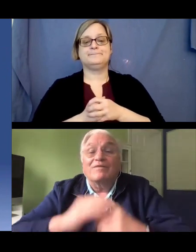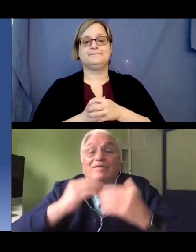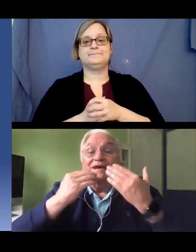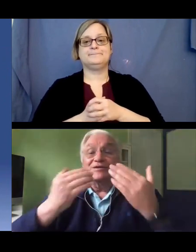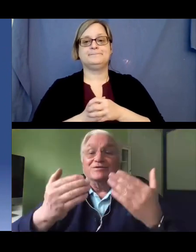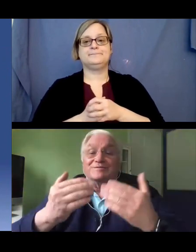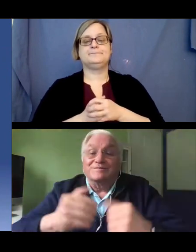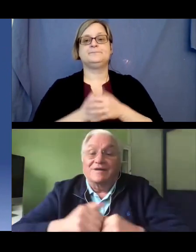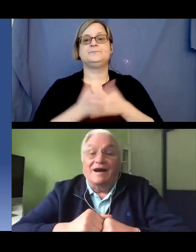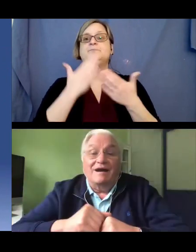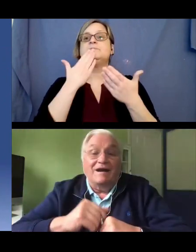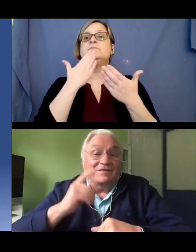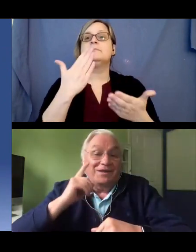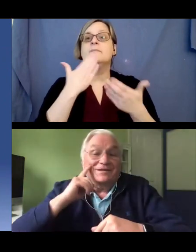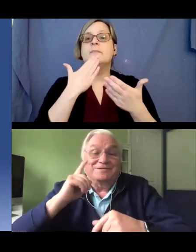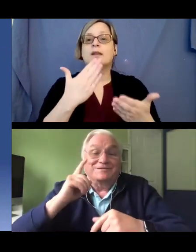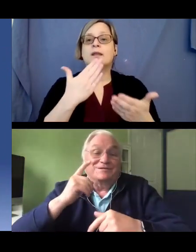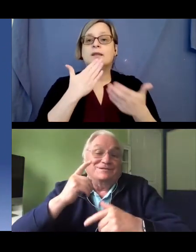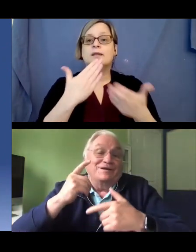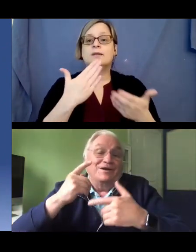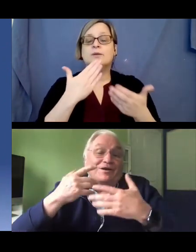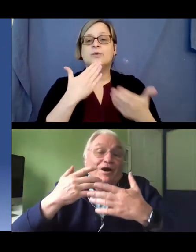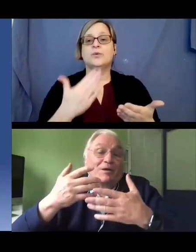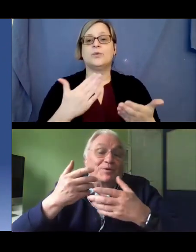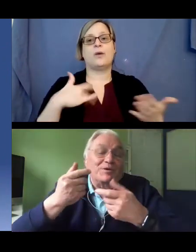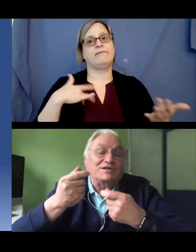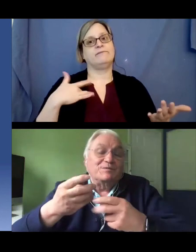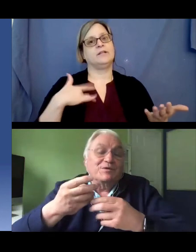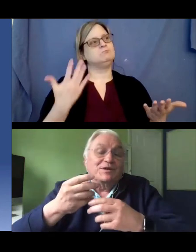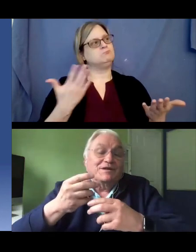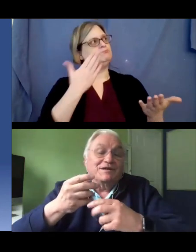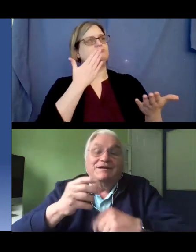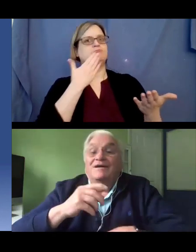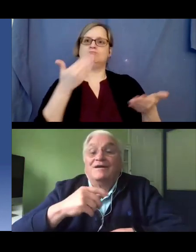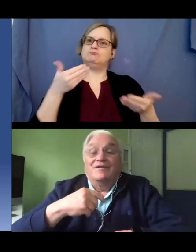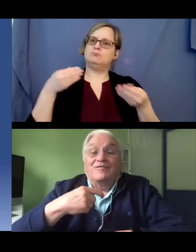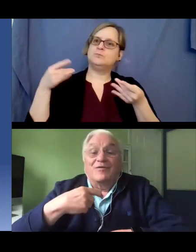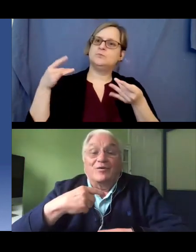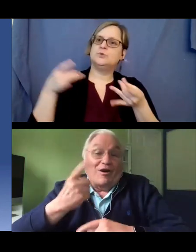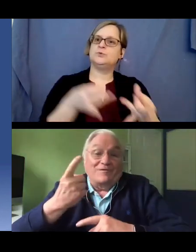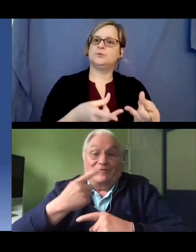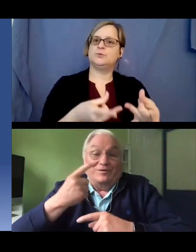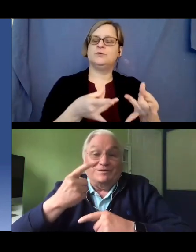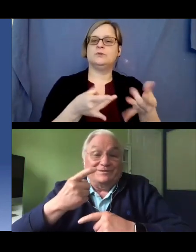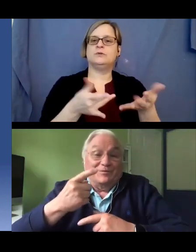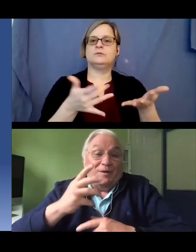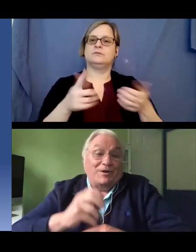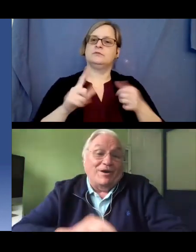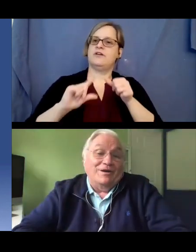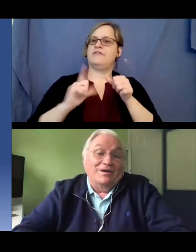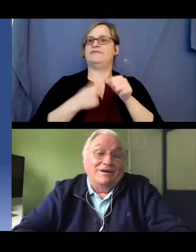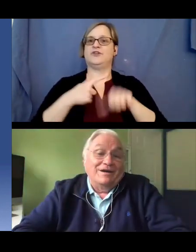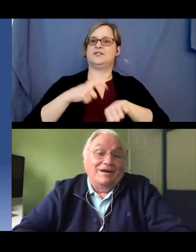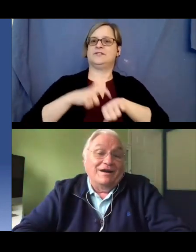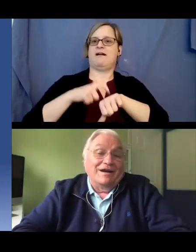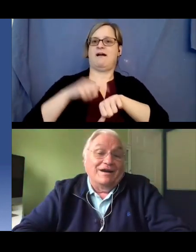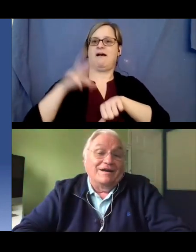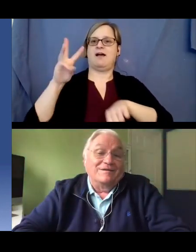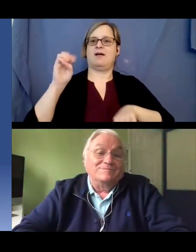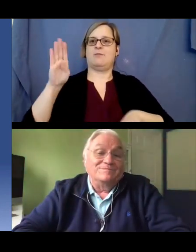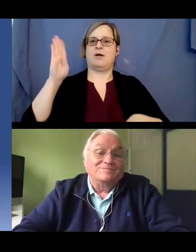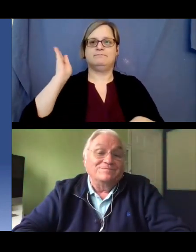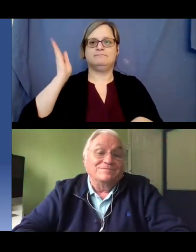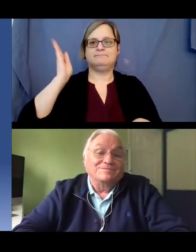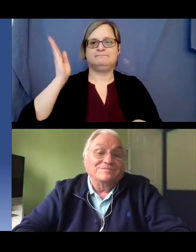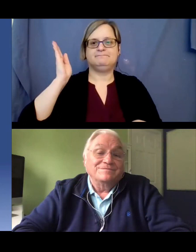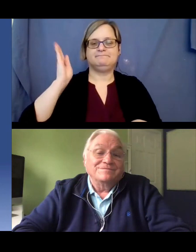Well, thank you. I think this has gone pretty smoothly for our first webinar.